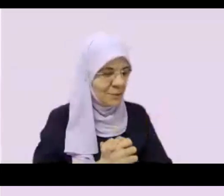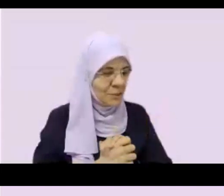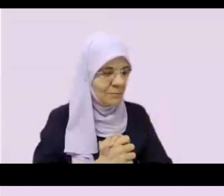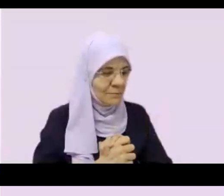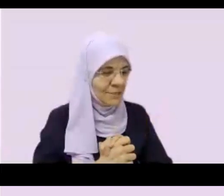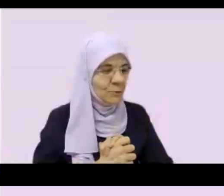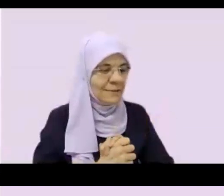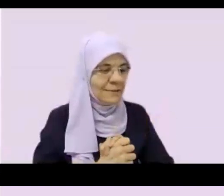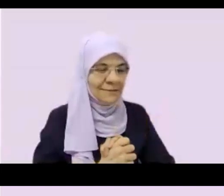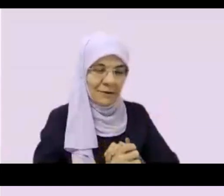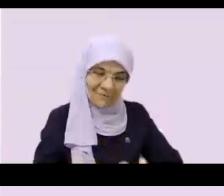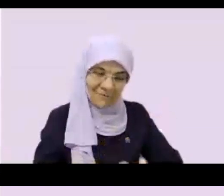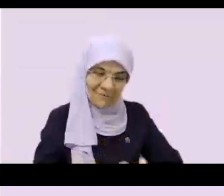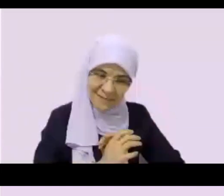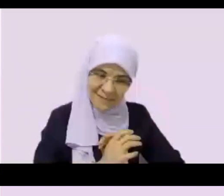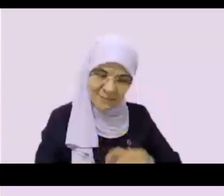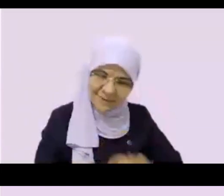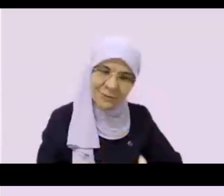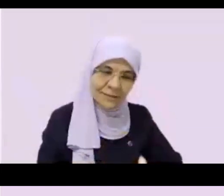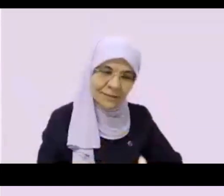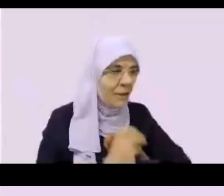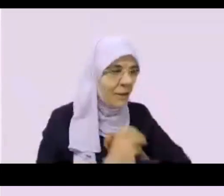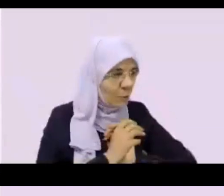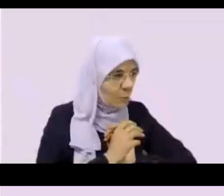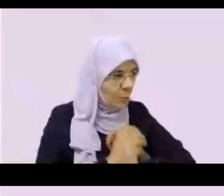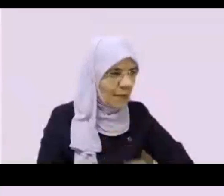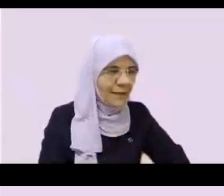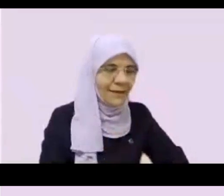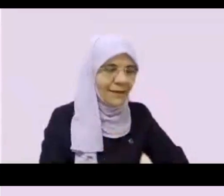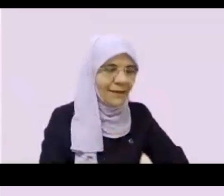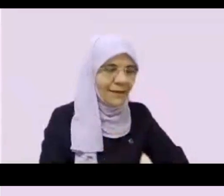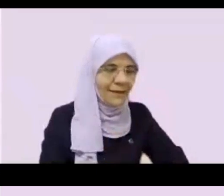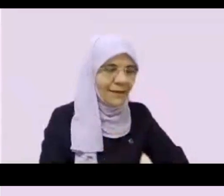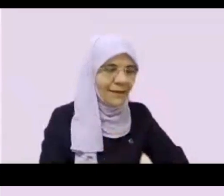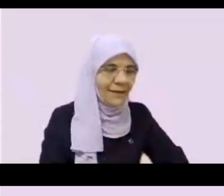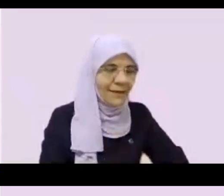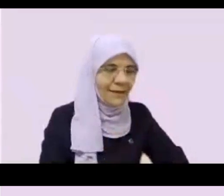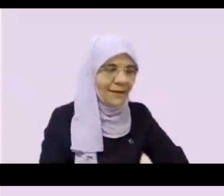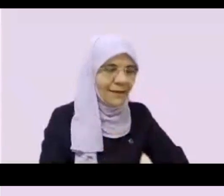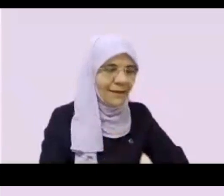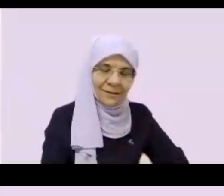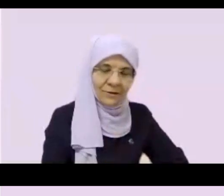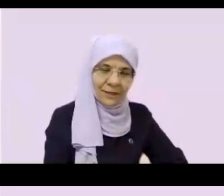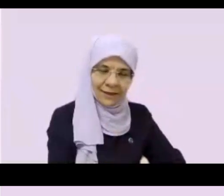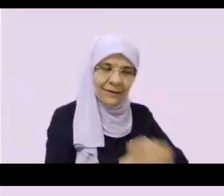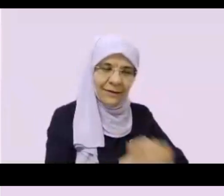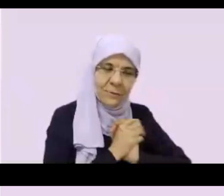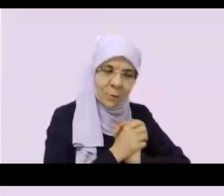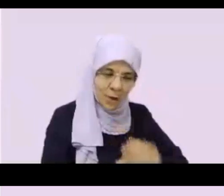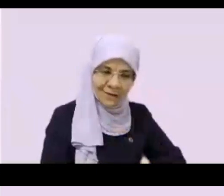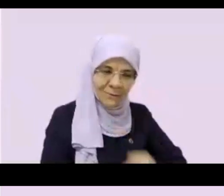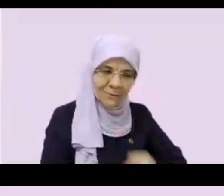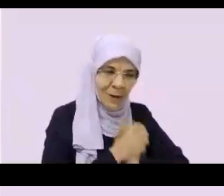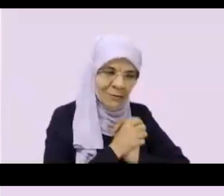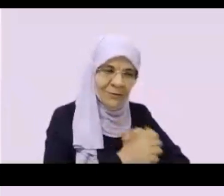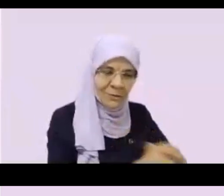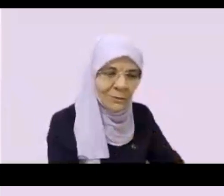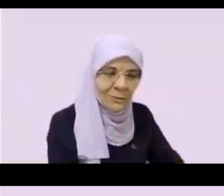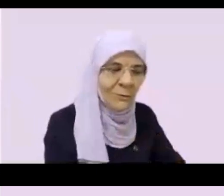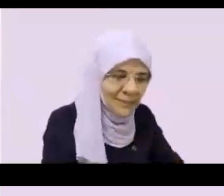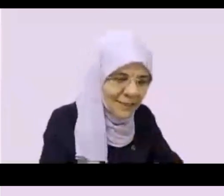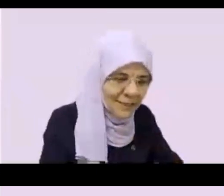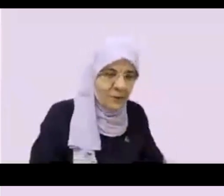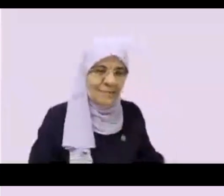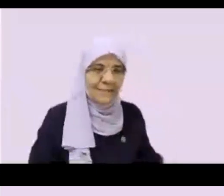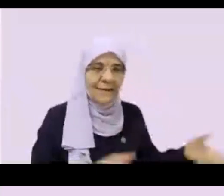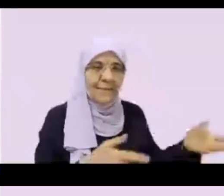and even by some of my male colleagues. Why Anne Laureate? Why don't you, for example, host